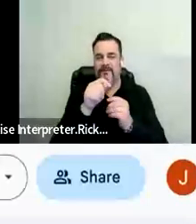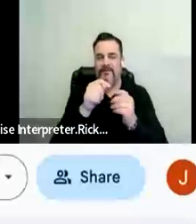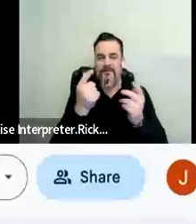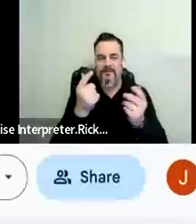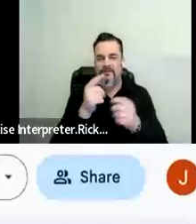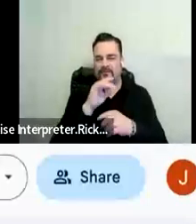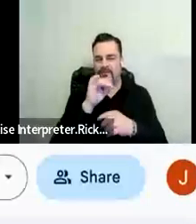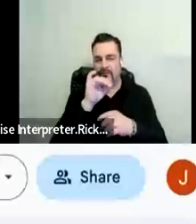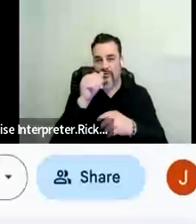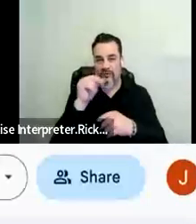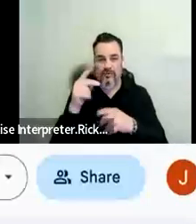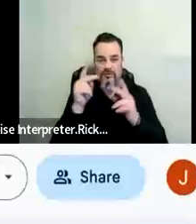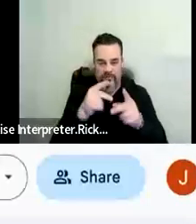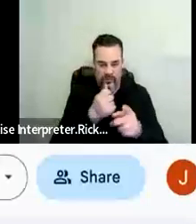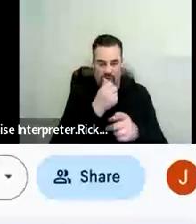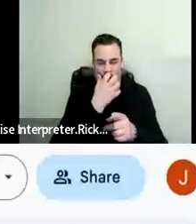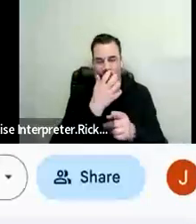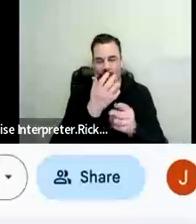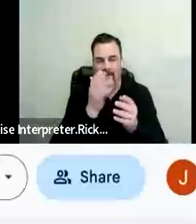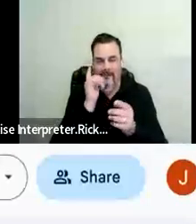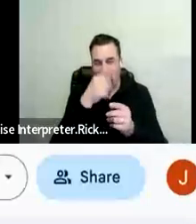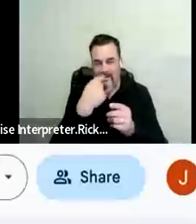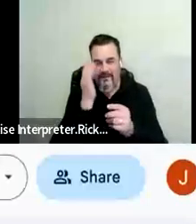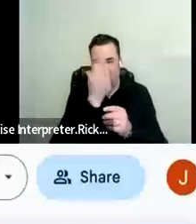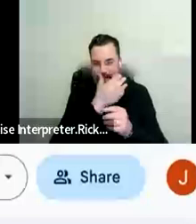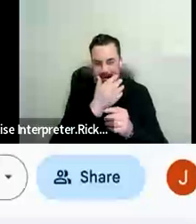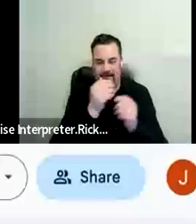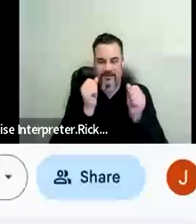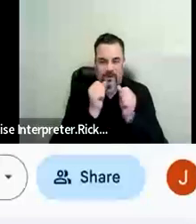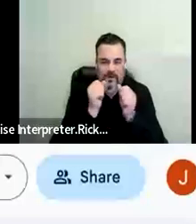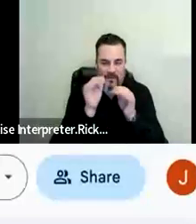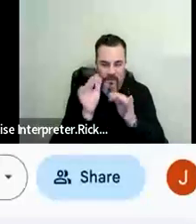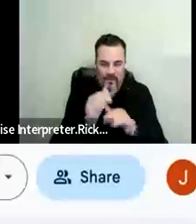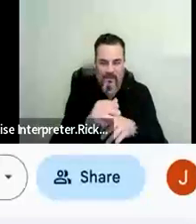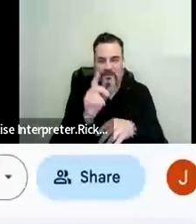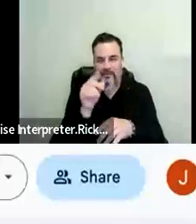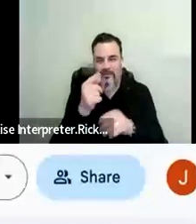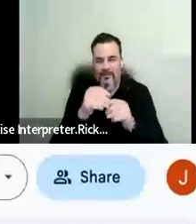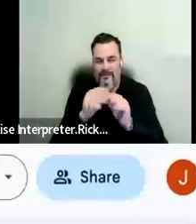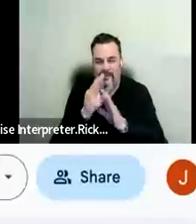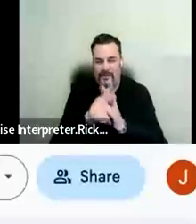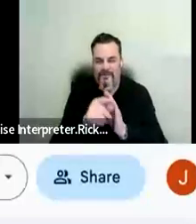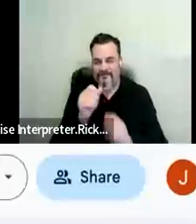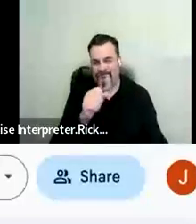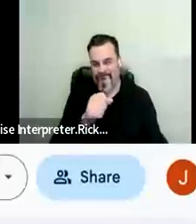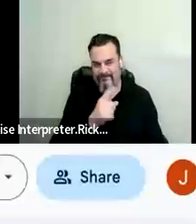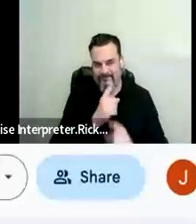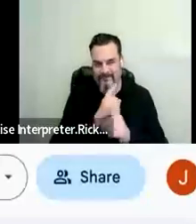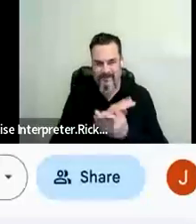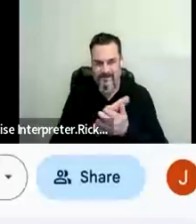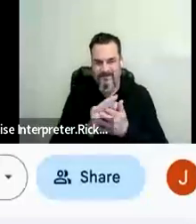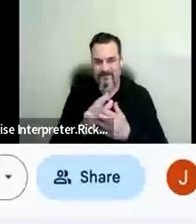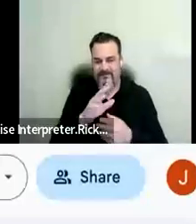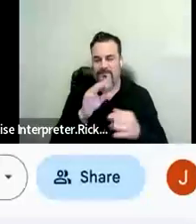Joan says, person bundled in warm clothing, face covered, snowy scene, dog in the background. Nice. It's important to